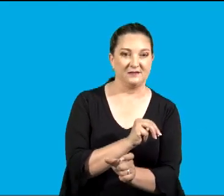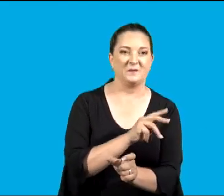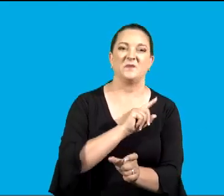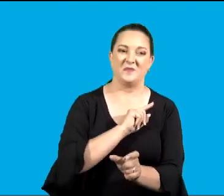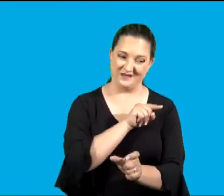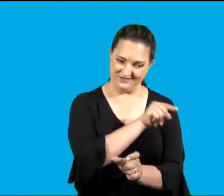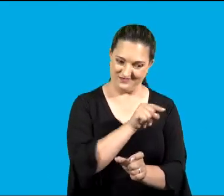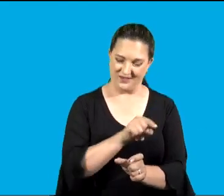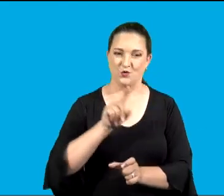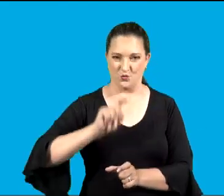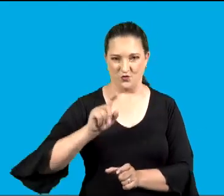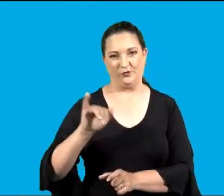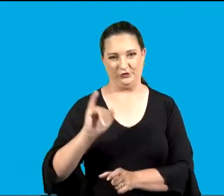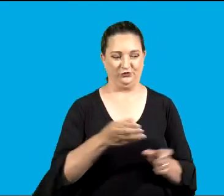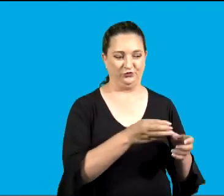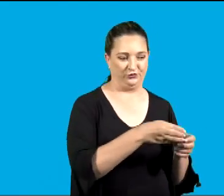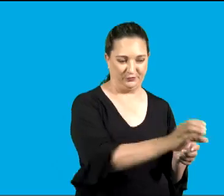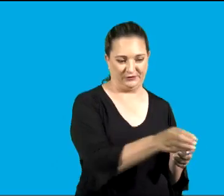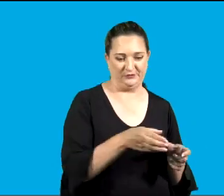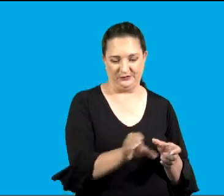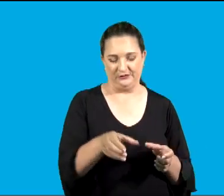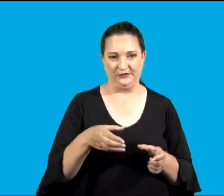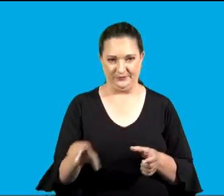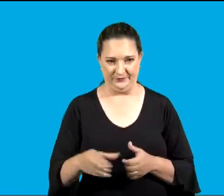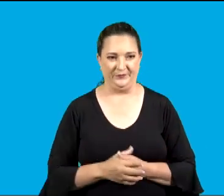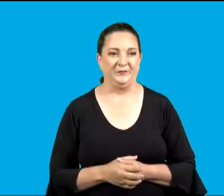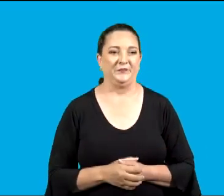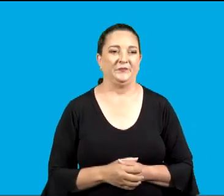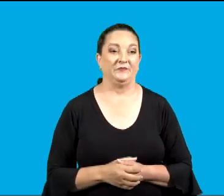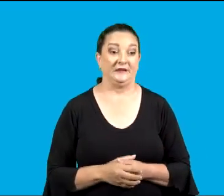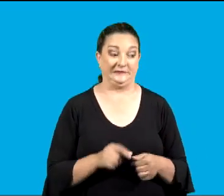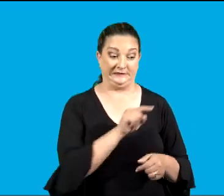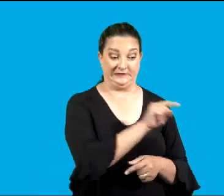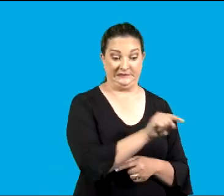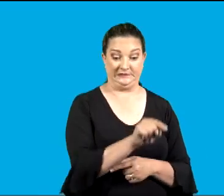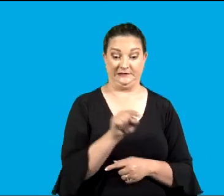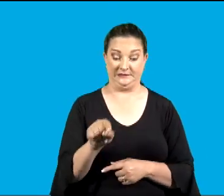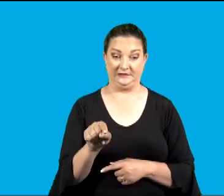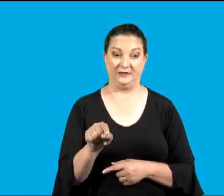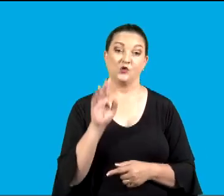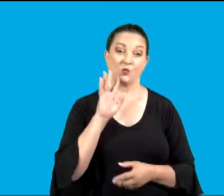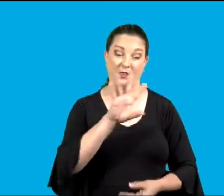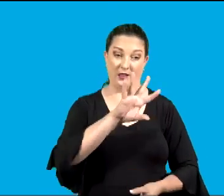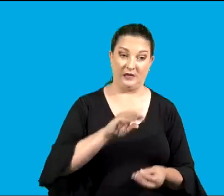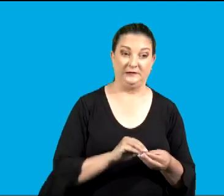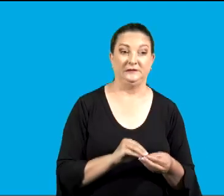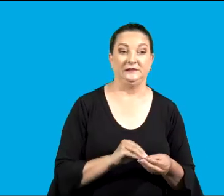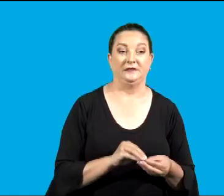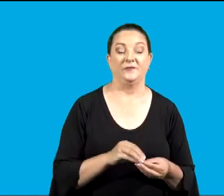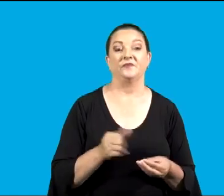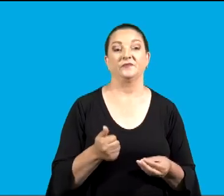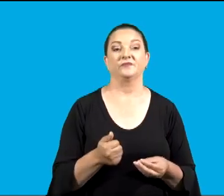factory 1.5, sales 300, and office 600. So if I add all of these ones, I'll end up now